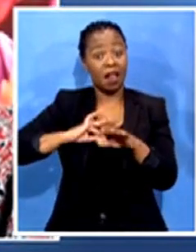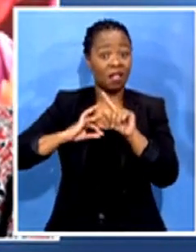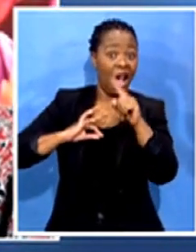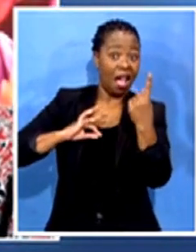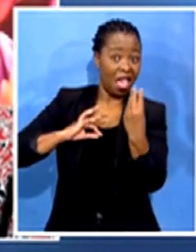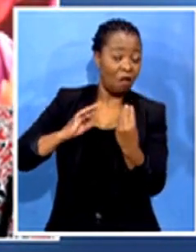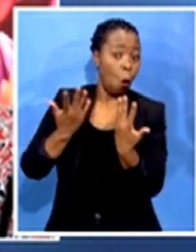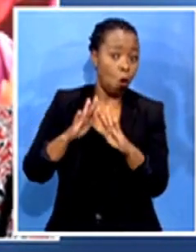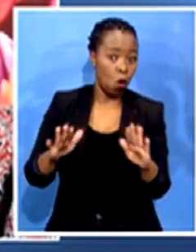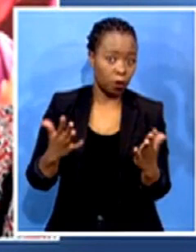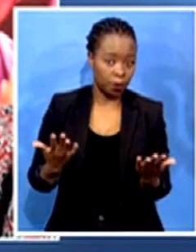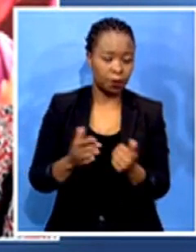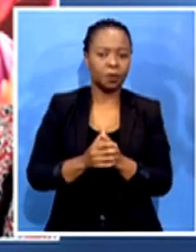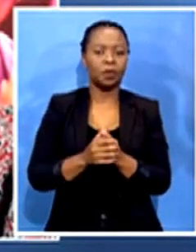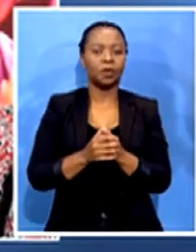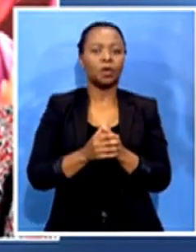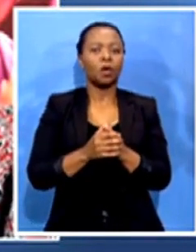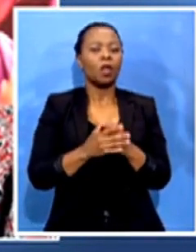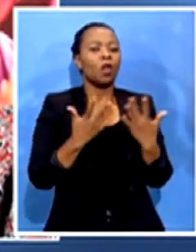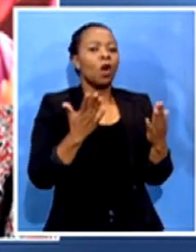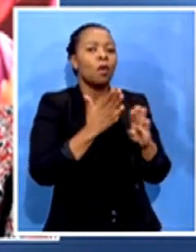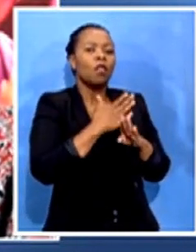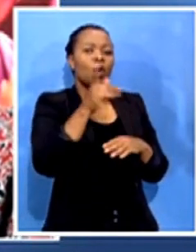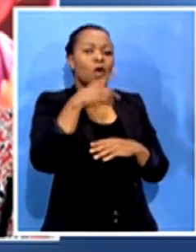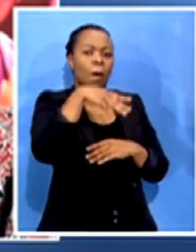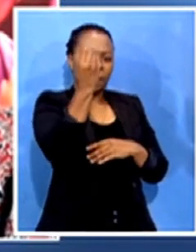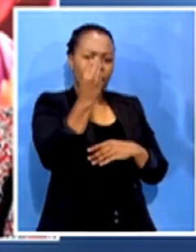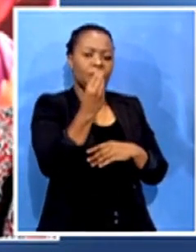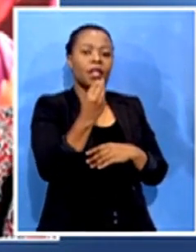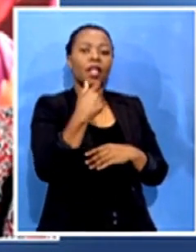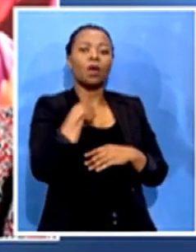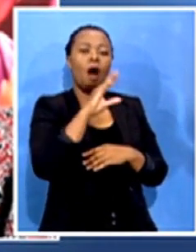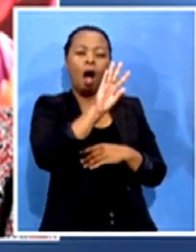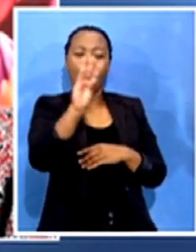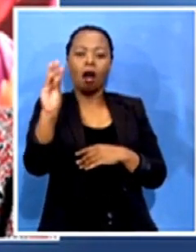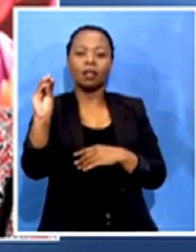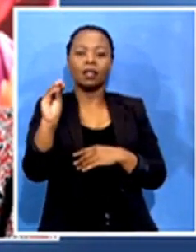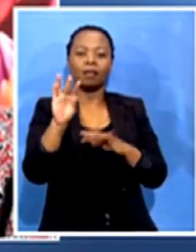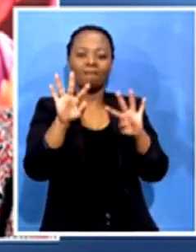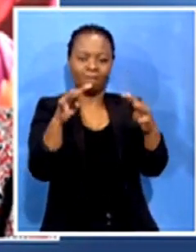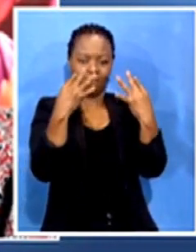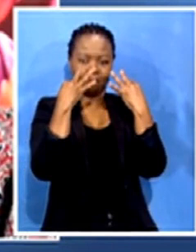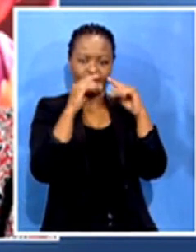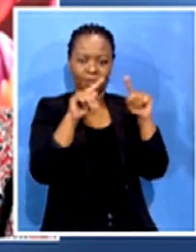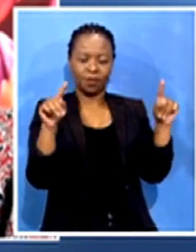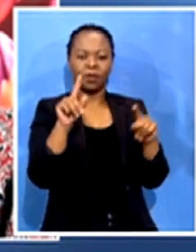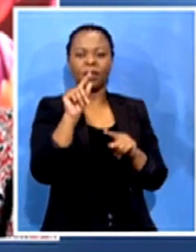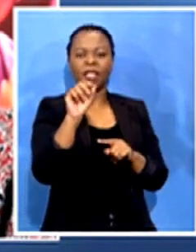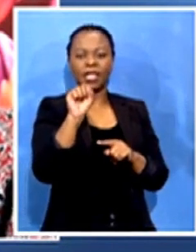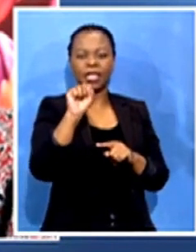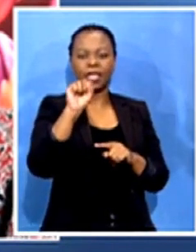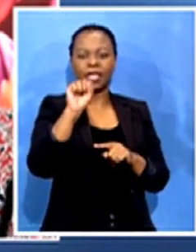go, we asked our viewers to take part in this conversation, and Tepo Mullo says